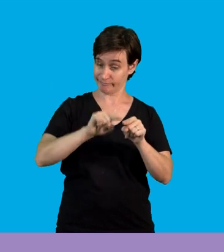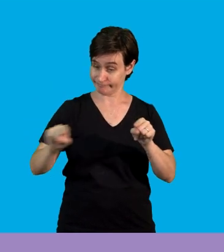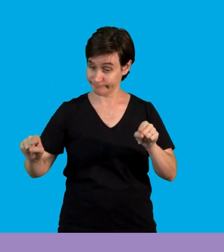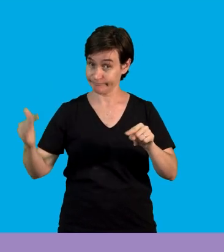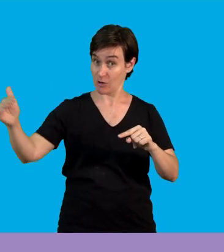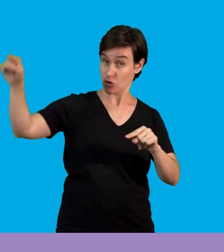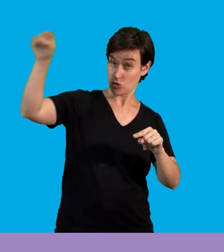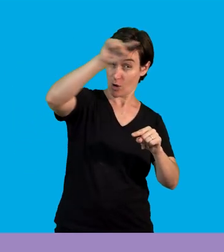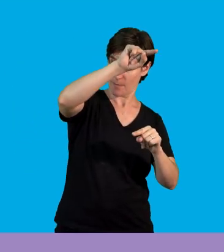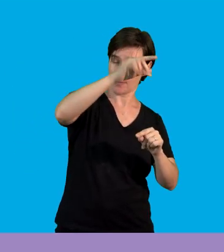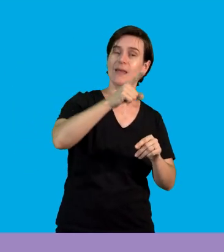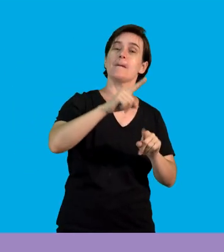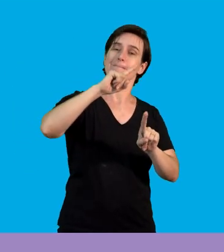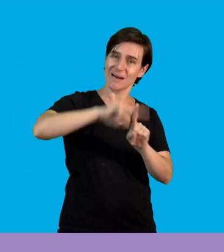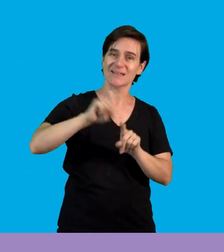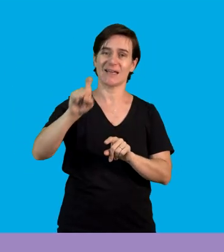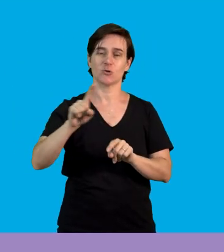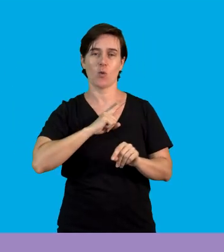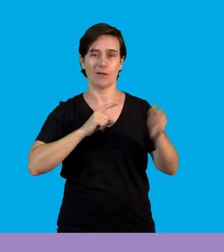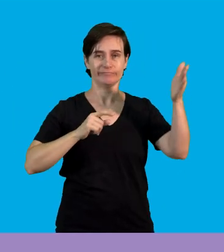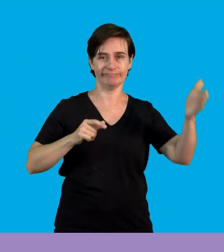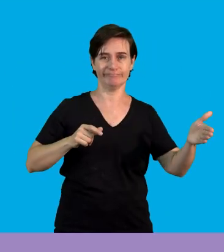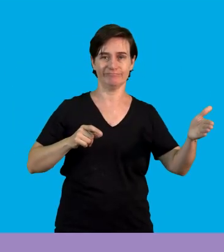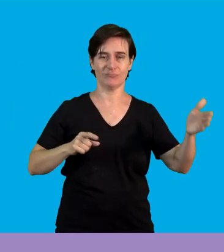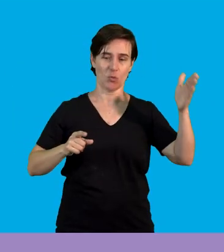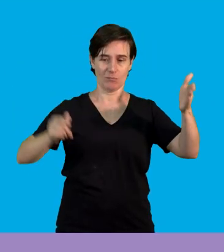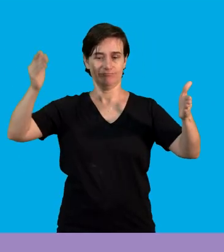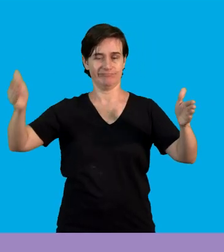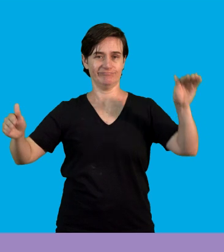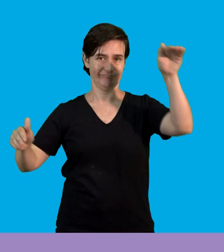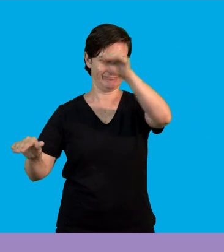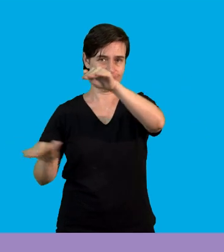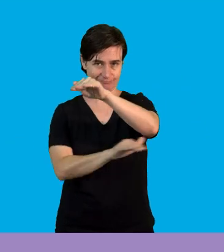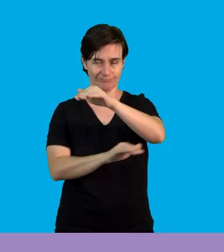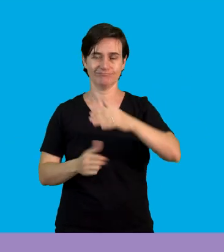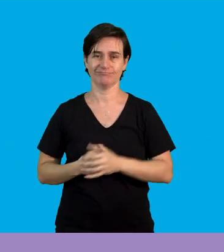side, plus x on the other side.